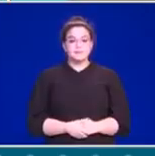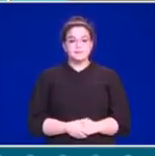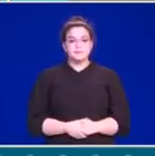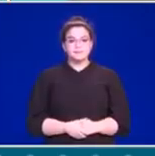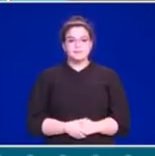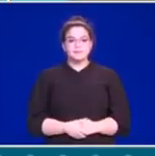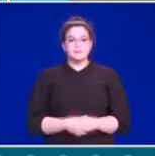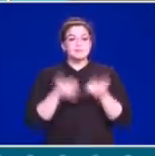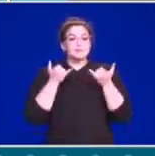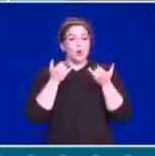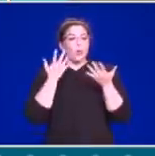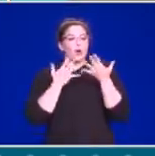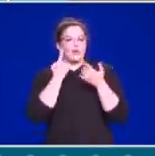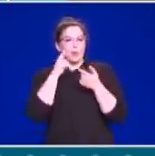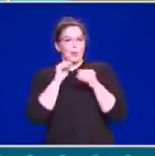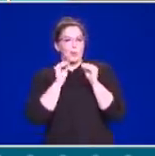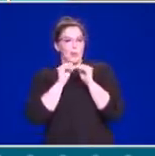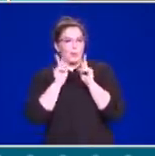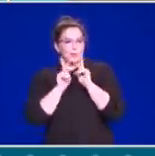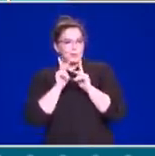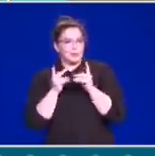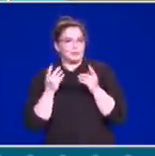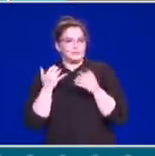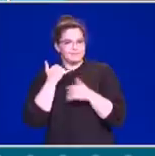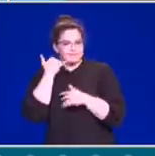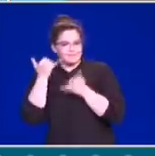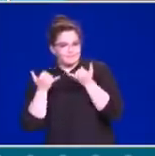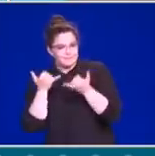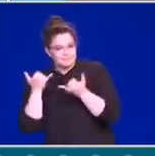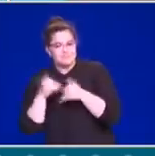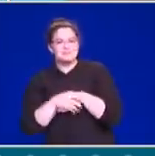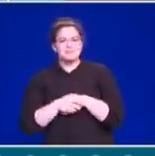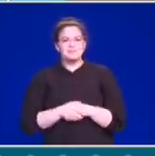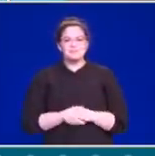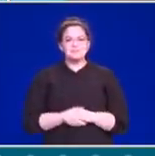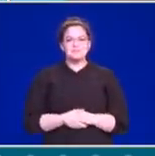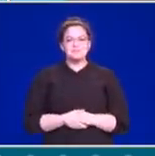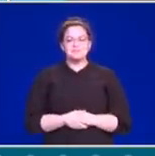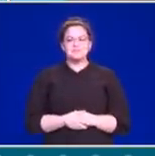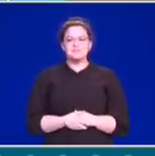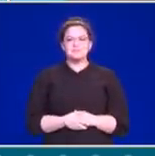And we're currently waiting for more parties to queue up. One moment, please.